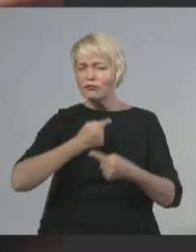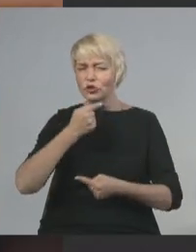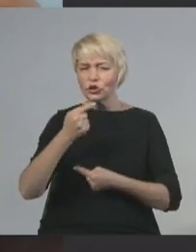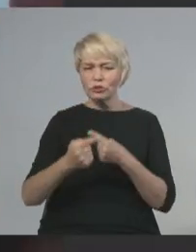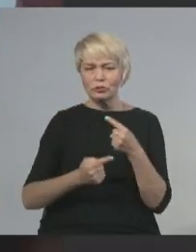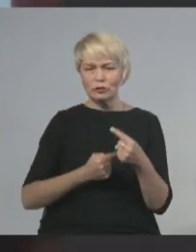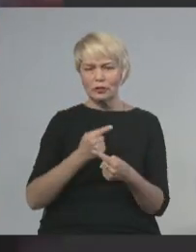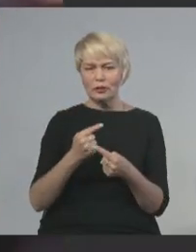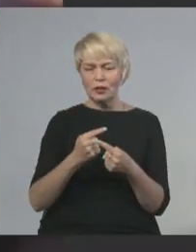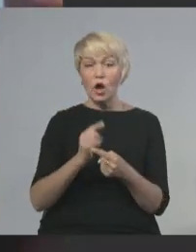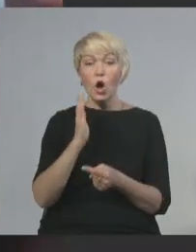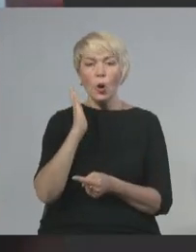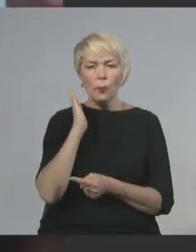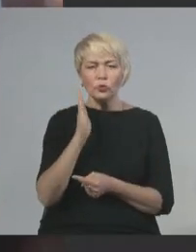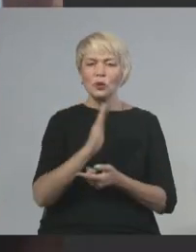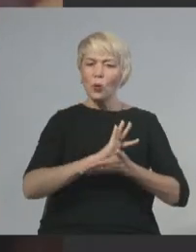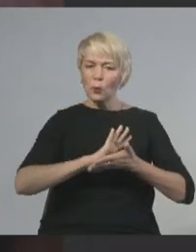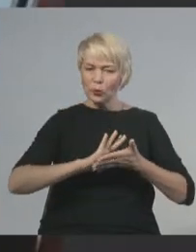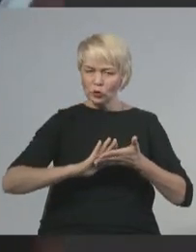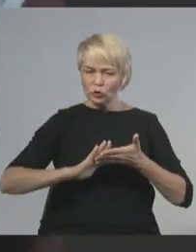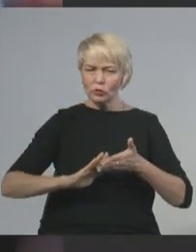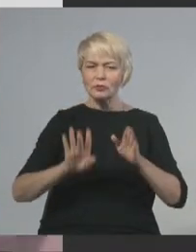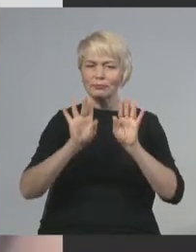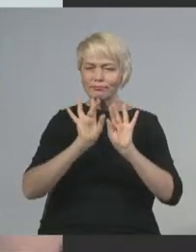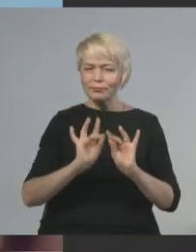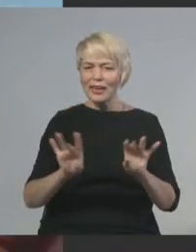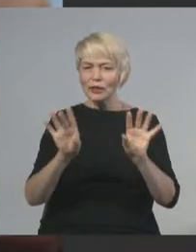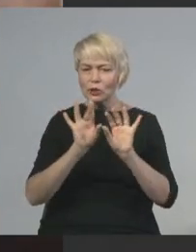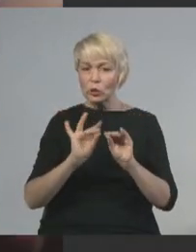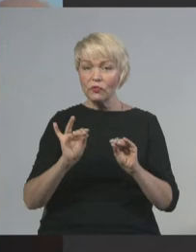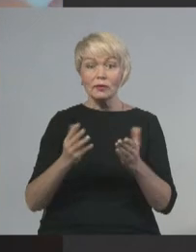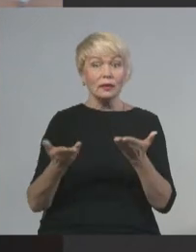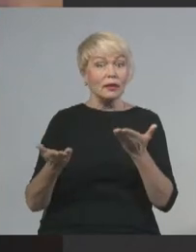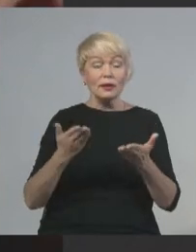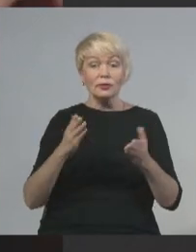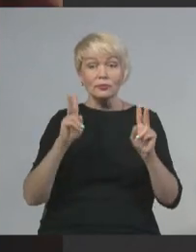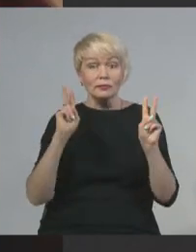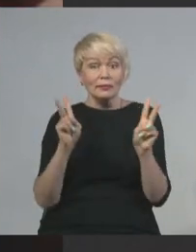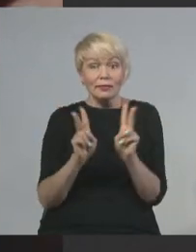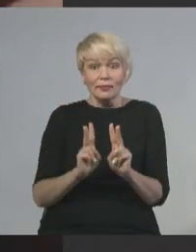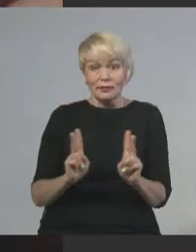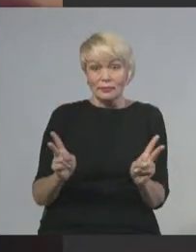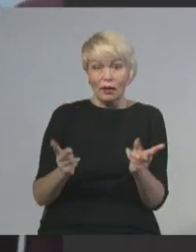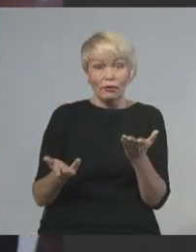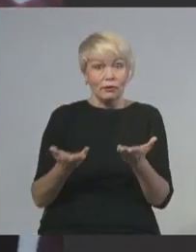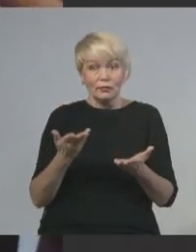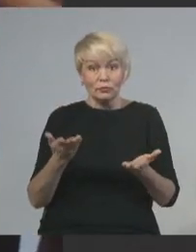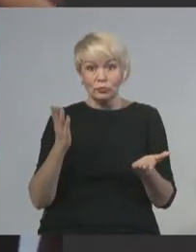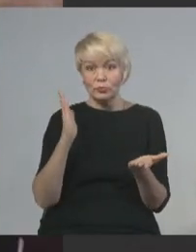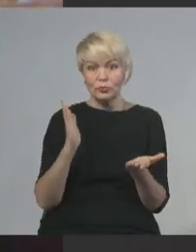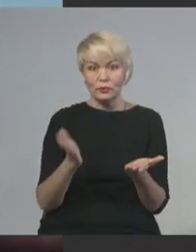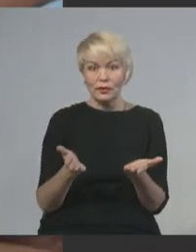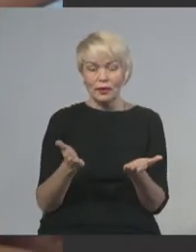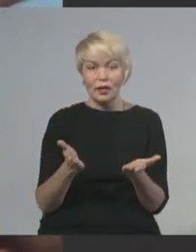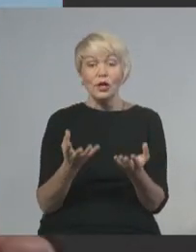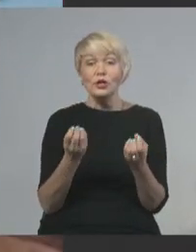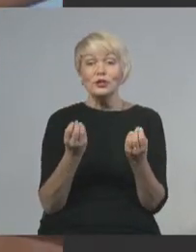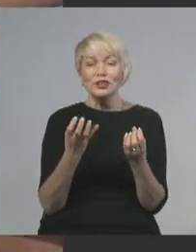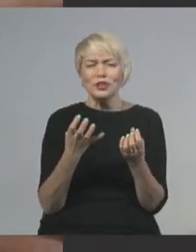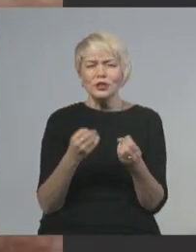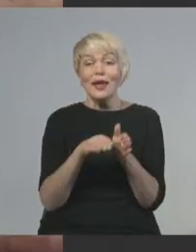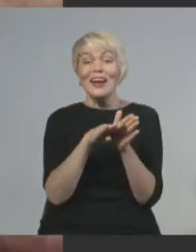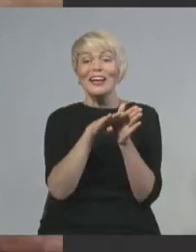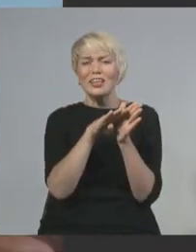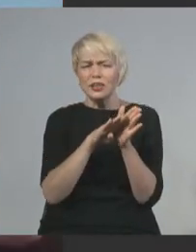broadcasting even if there is a nuclear problem uh in country so that something very strong in